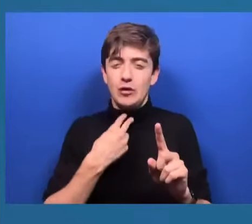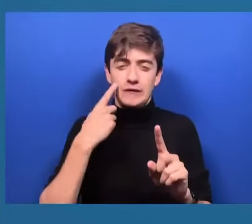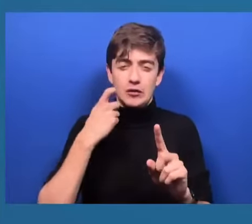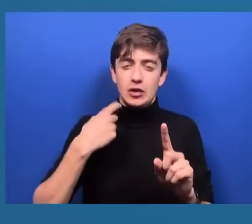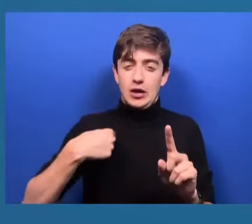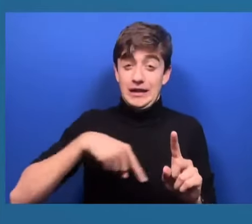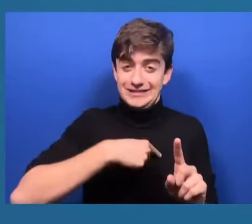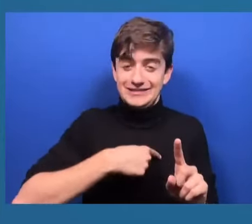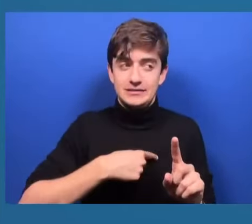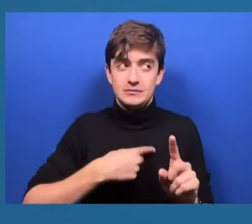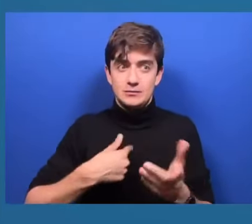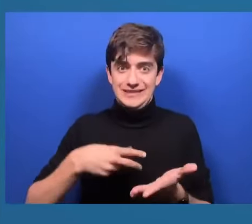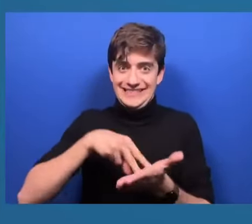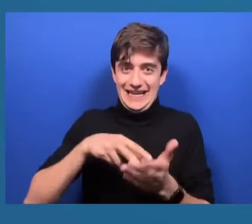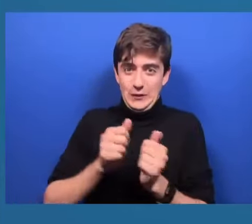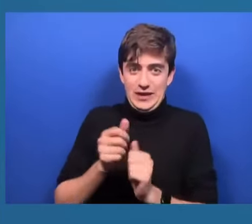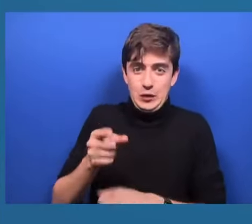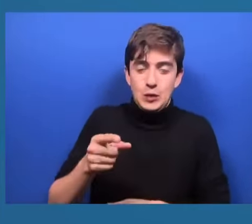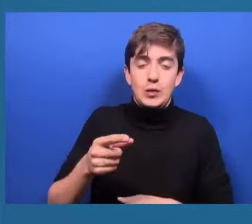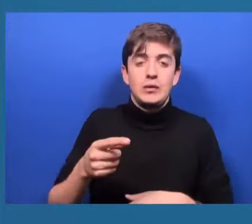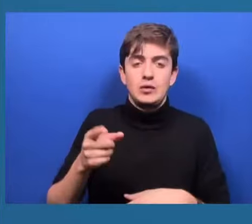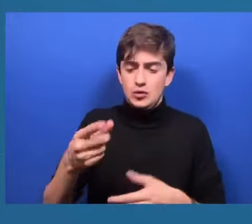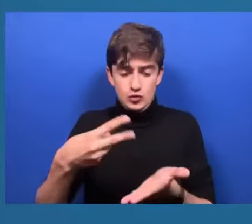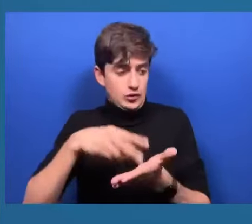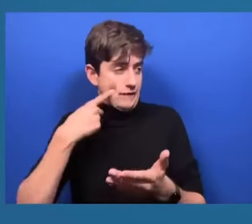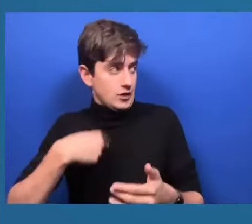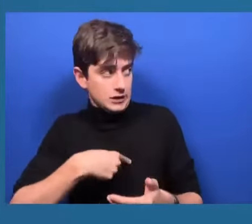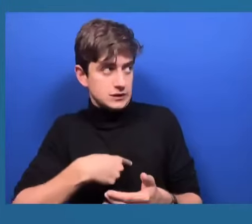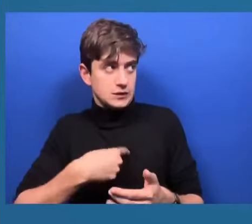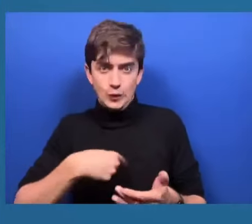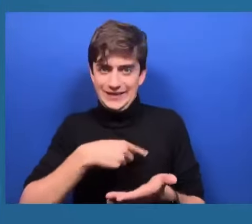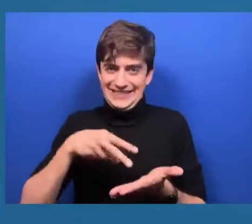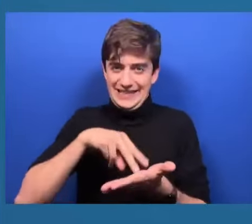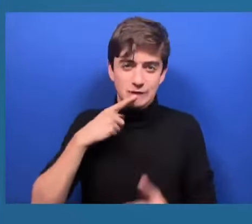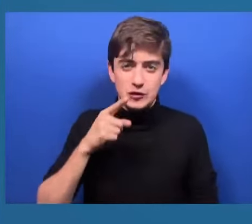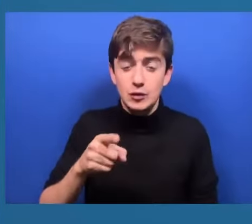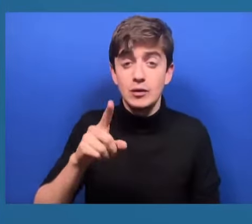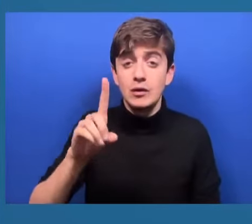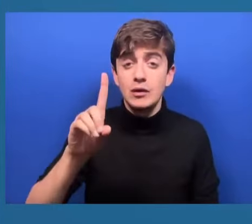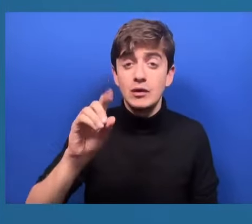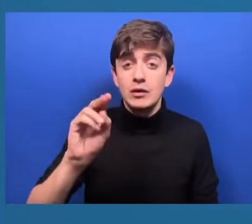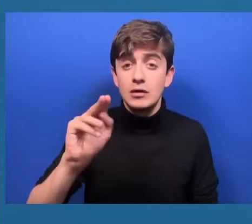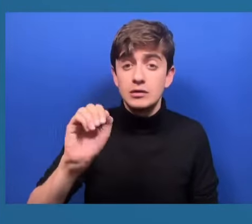us. We are going to stand up for you. Donald Trump will lose again.